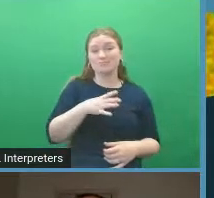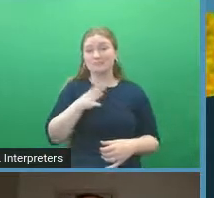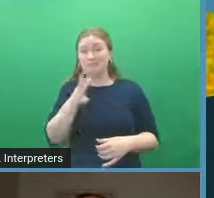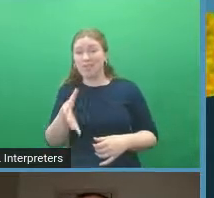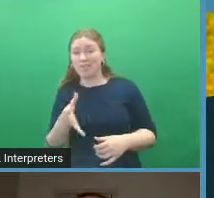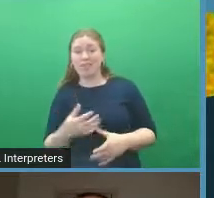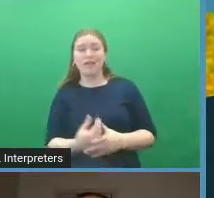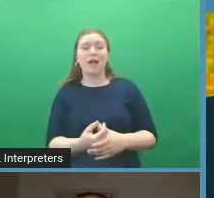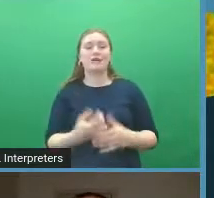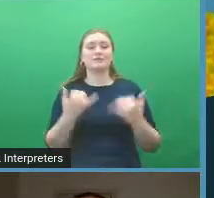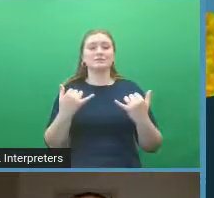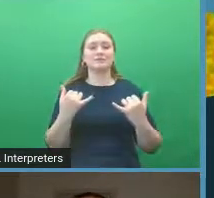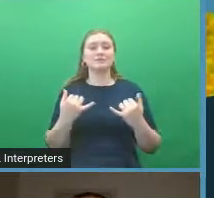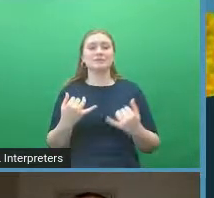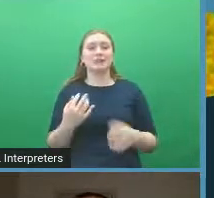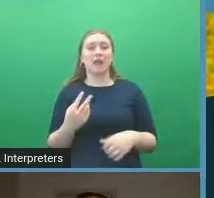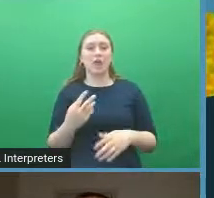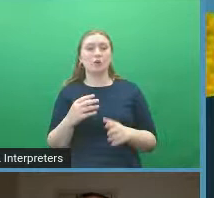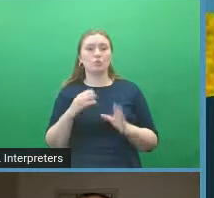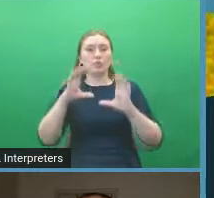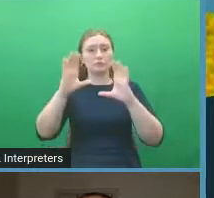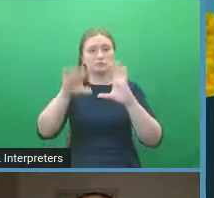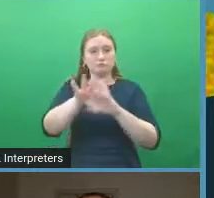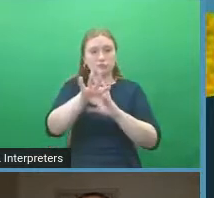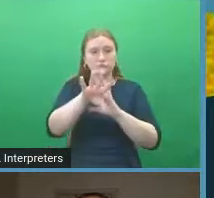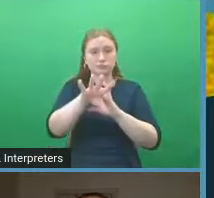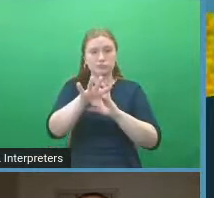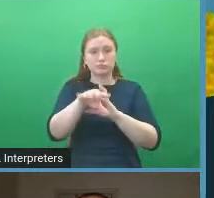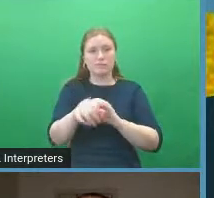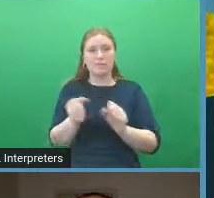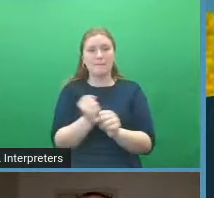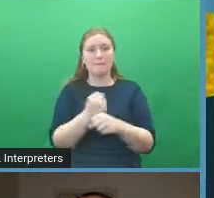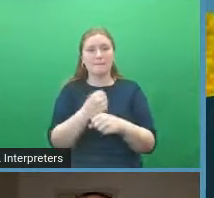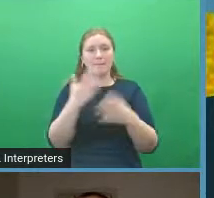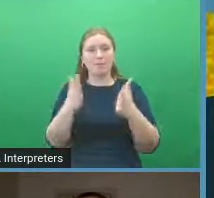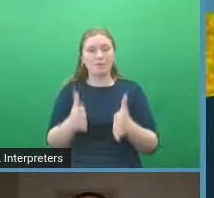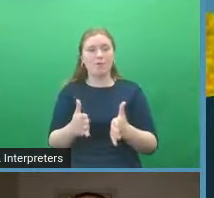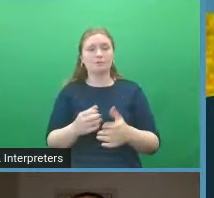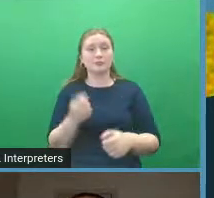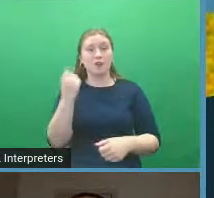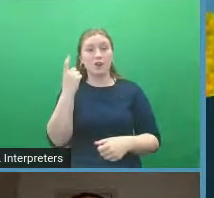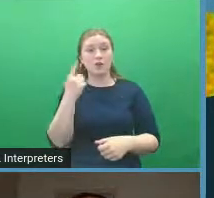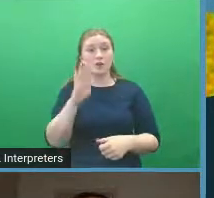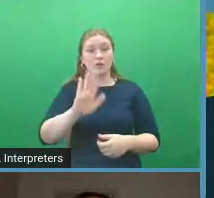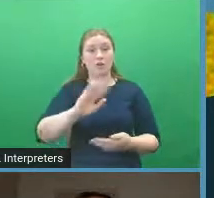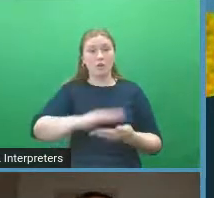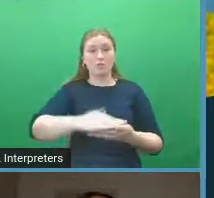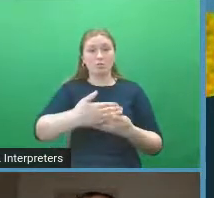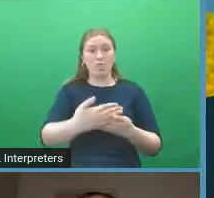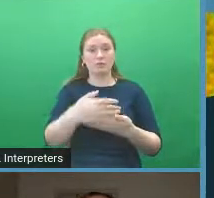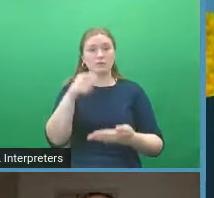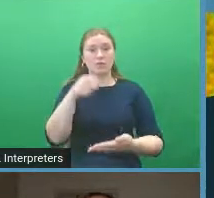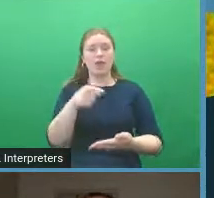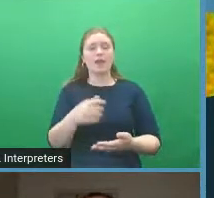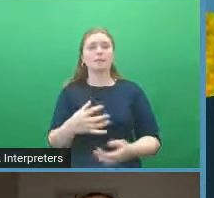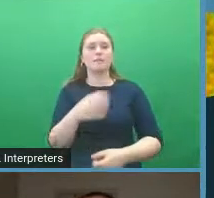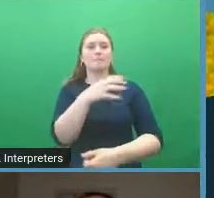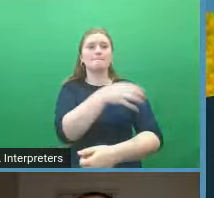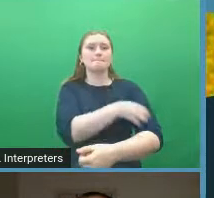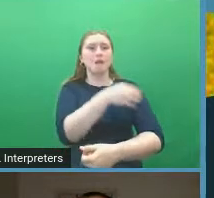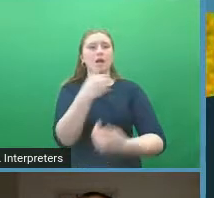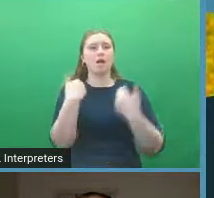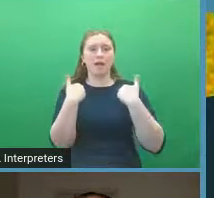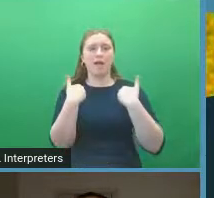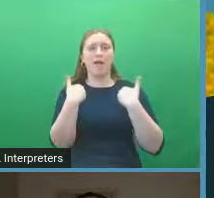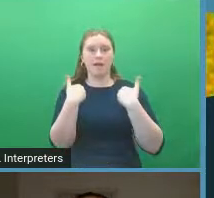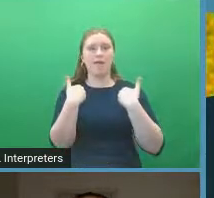realm, you'll need to know how to have a voice. That means understanding that your laptop, smartphone is a powerful tool. With the right accessories to